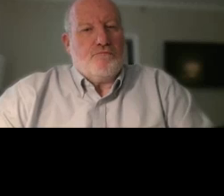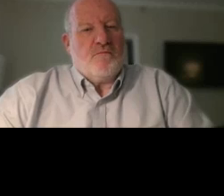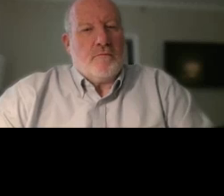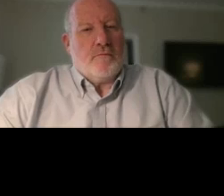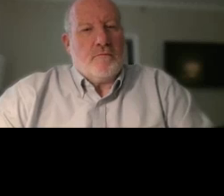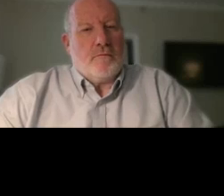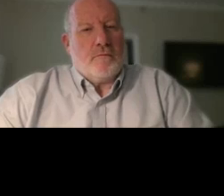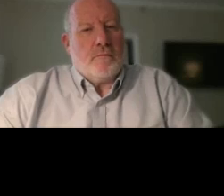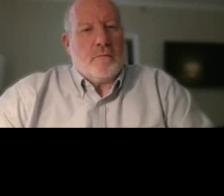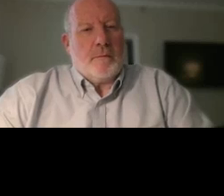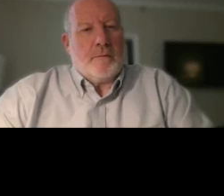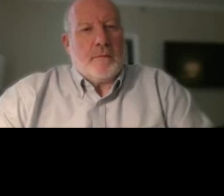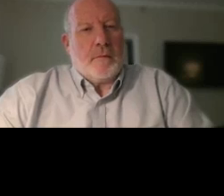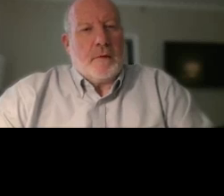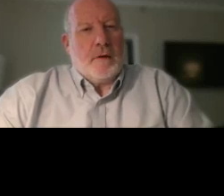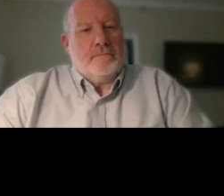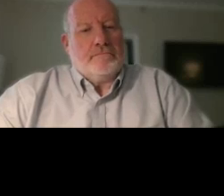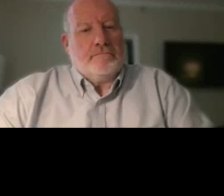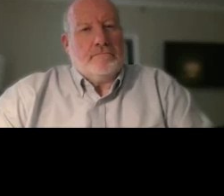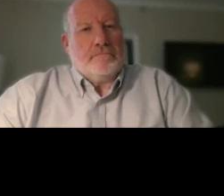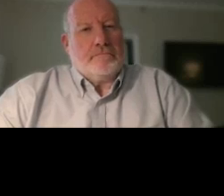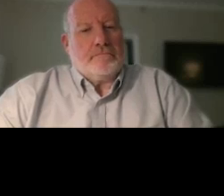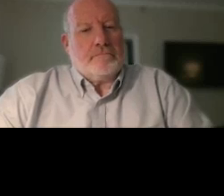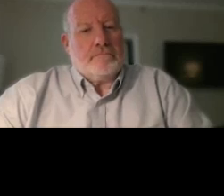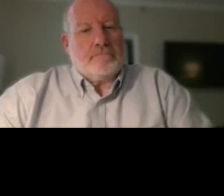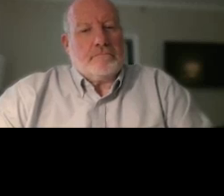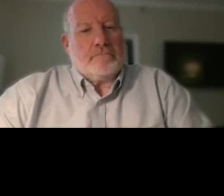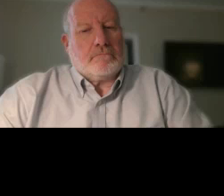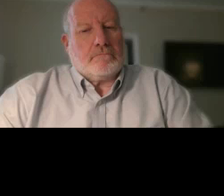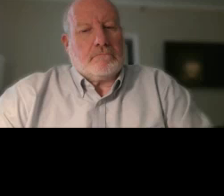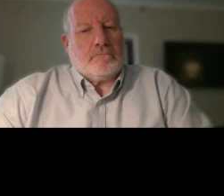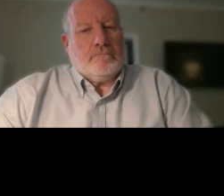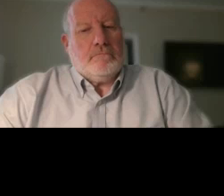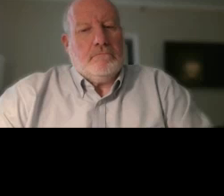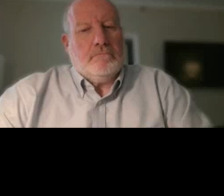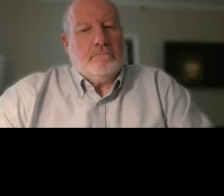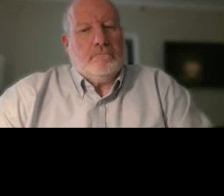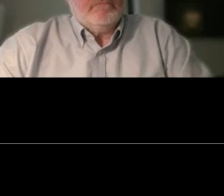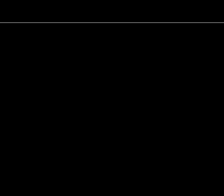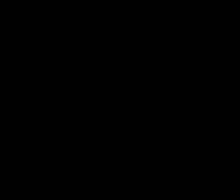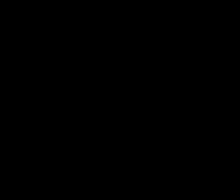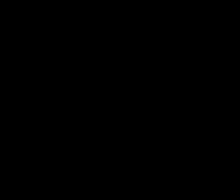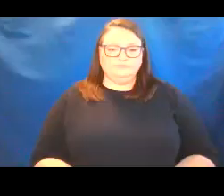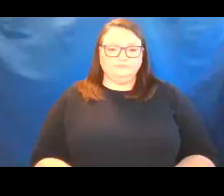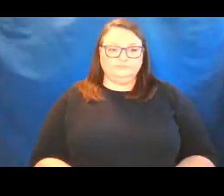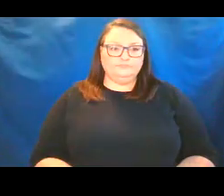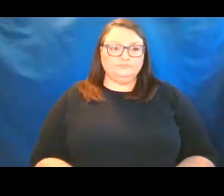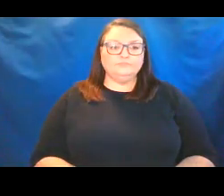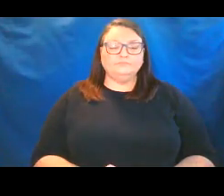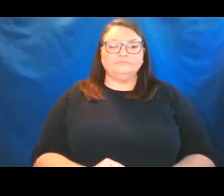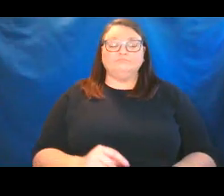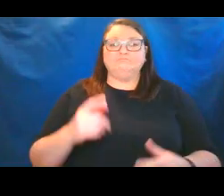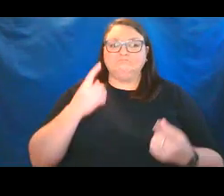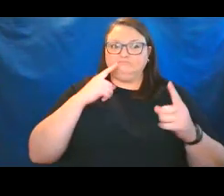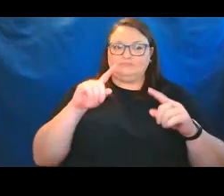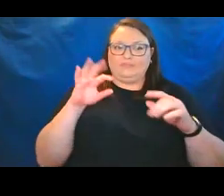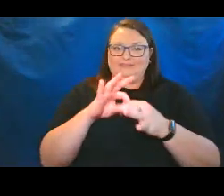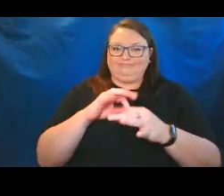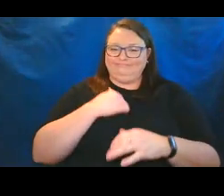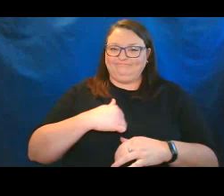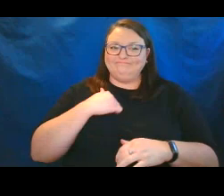They are demonstrations on the ground that showcase successful investments in lives and livelihoods.